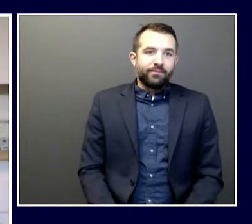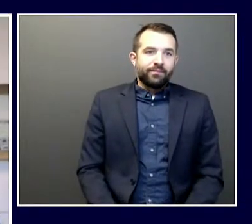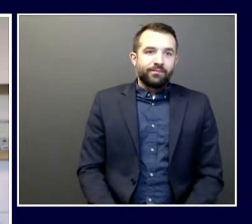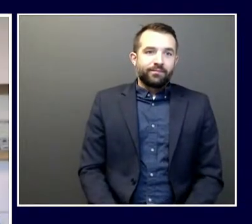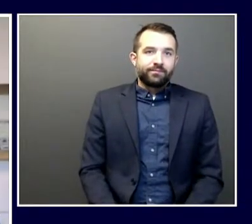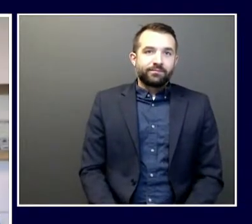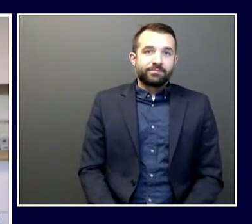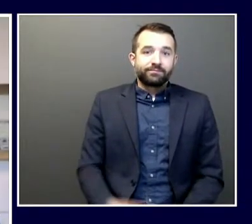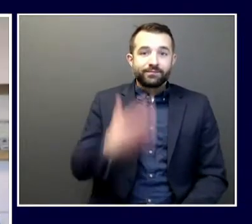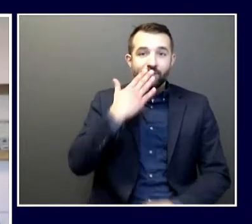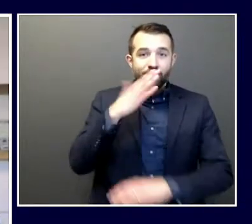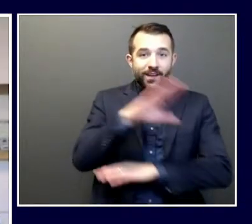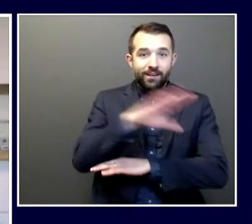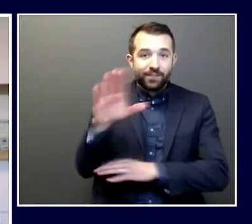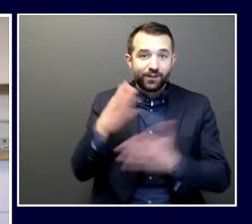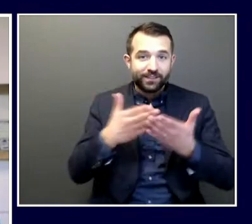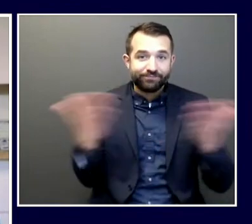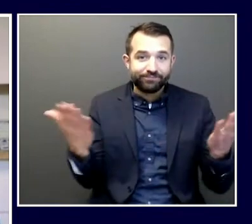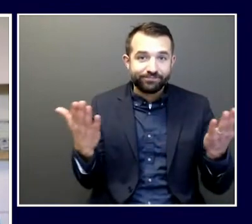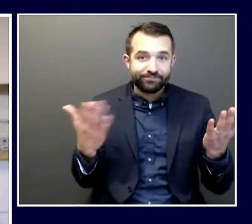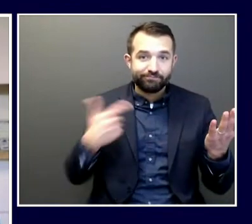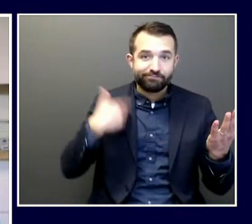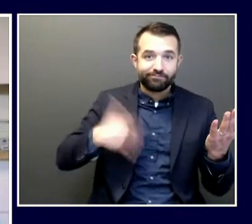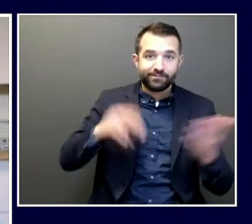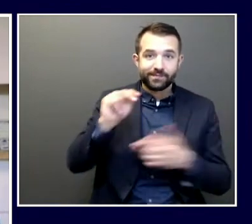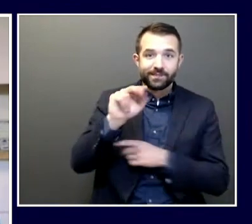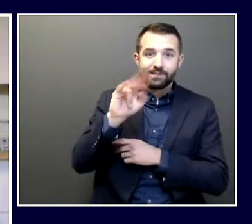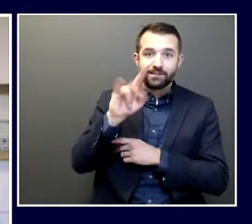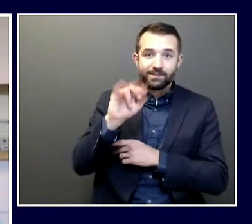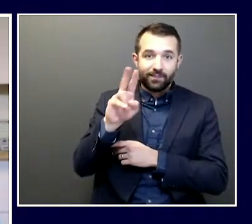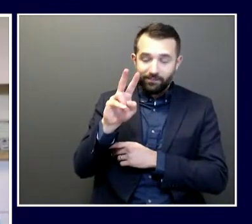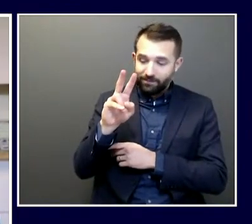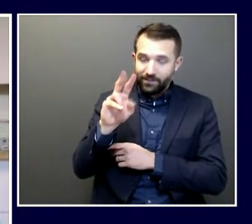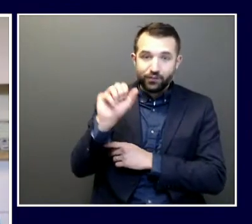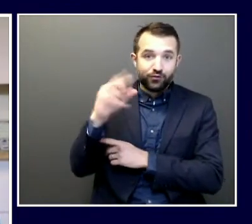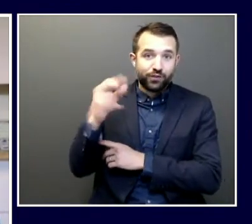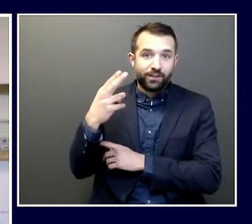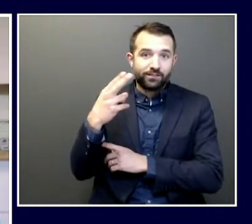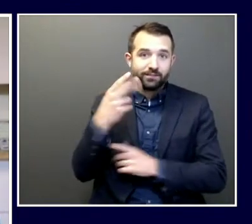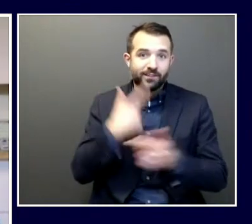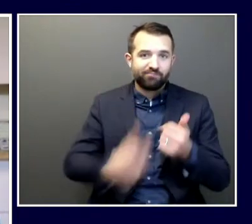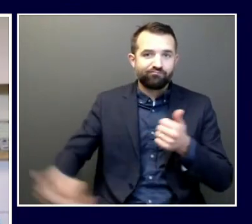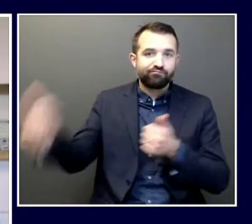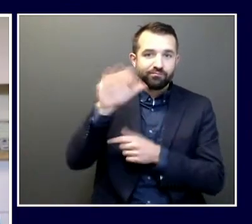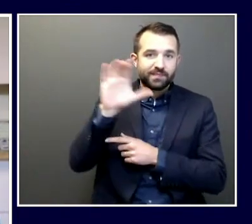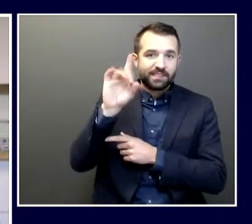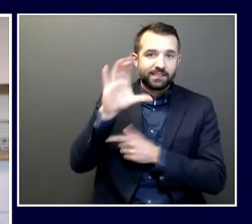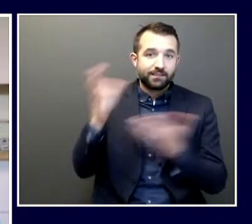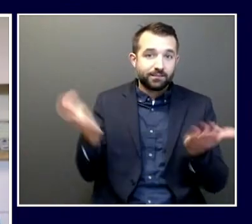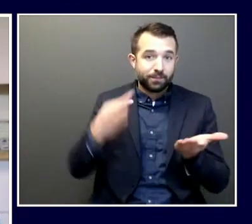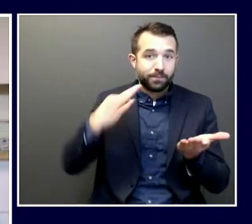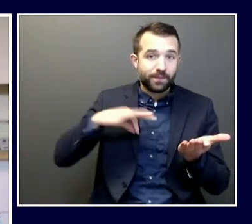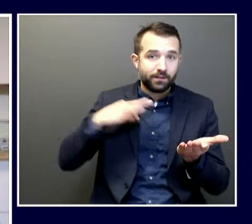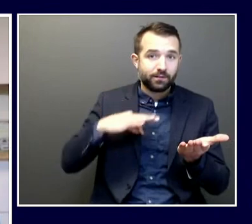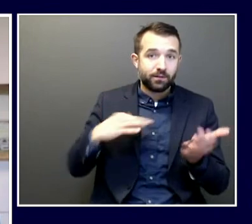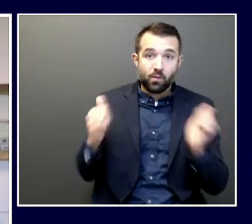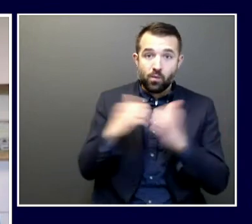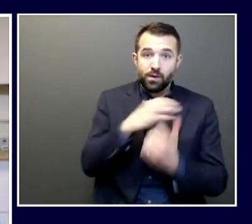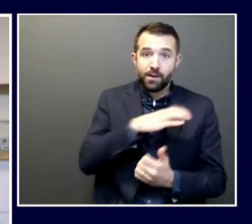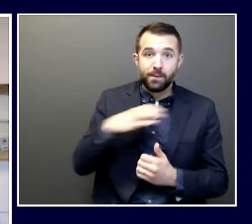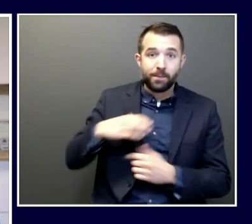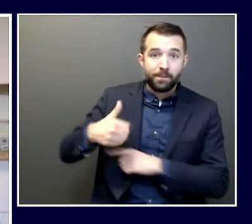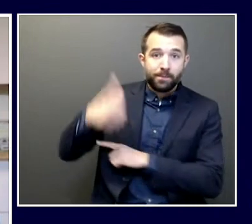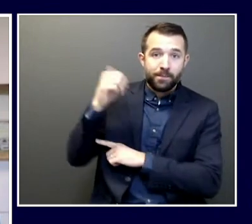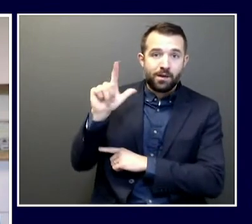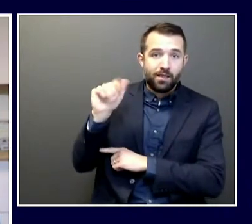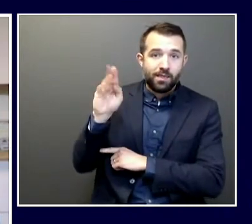Good afternoon, everyone. I'm Nirav Shah, Director of the Maine CDC. I'm here today with Commissioner Jean Wambrew from Maine's Department